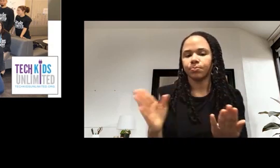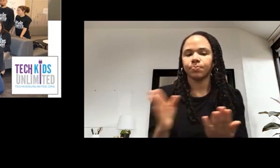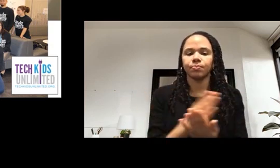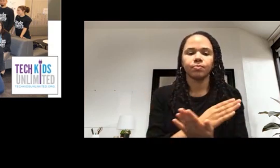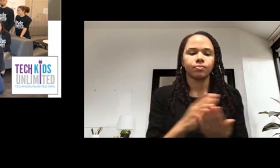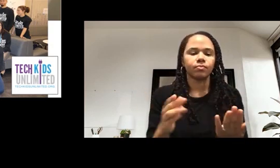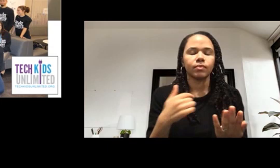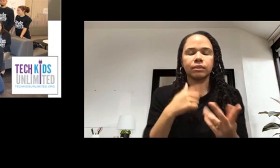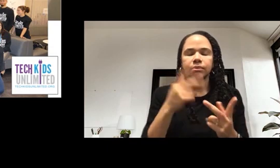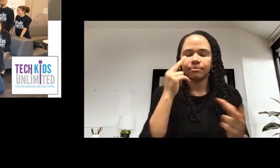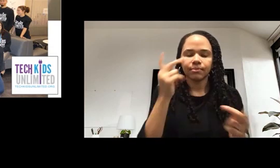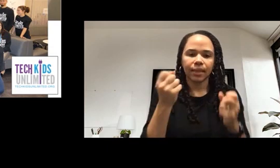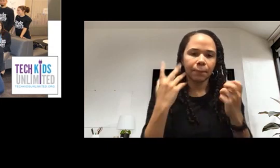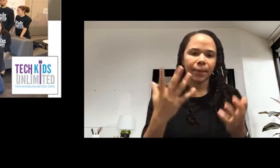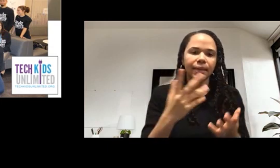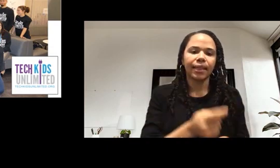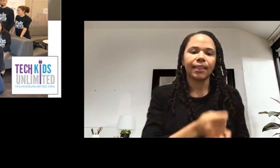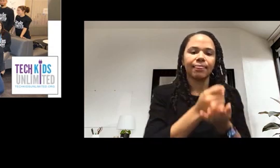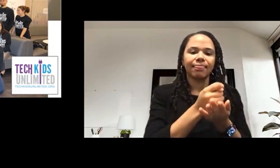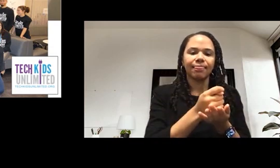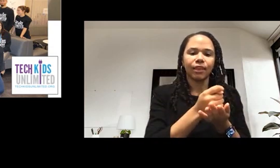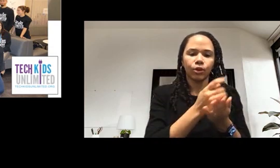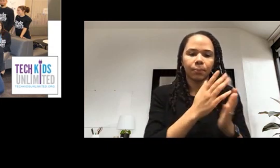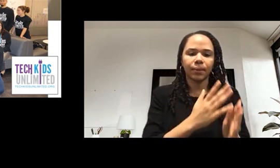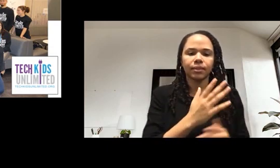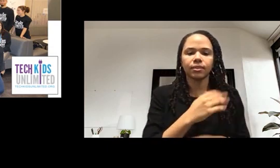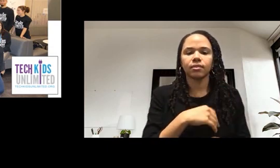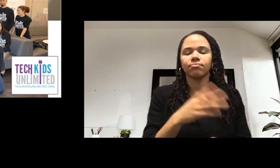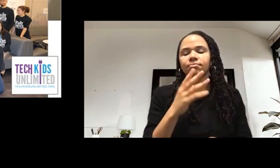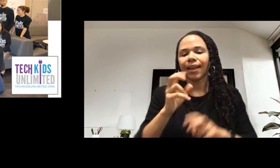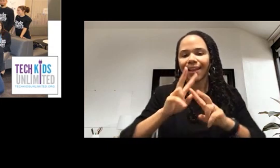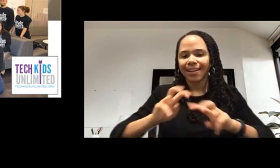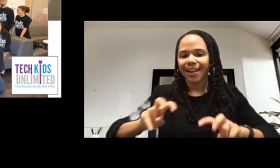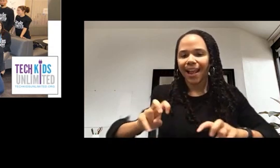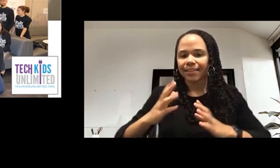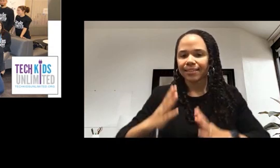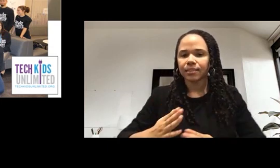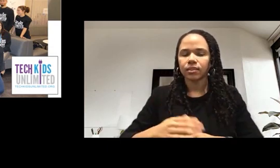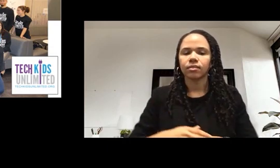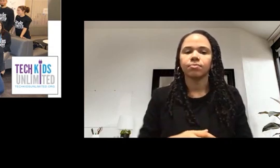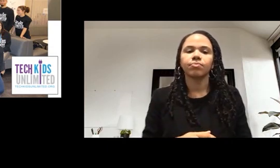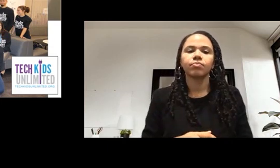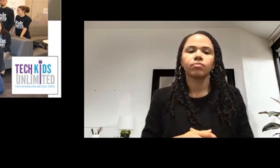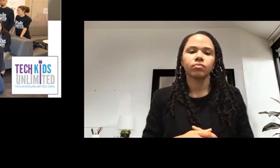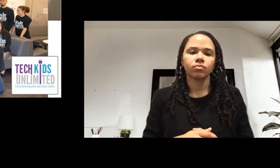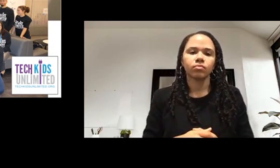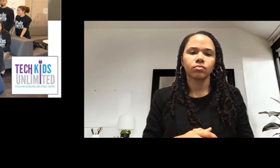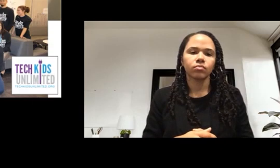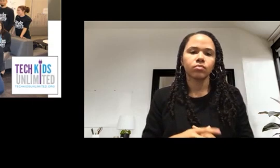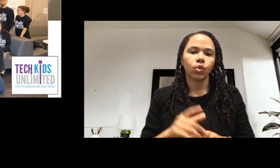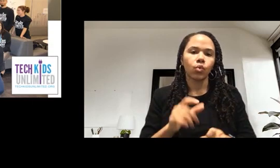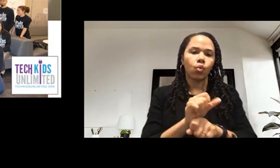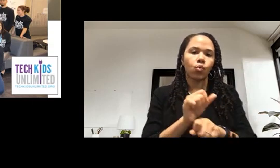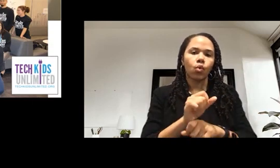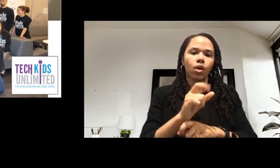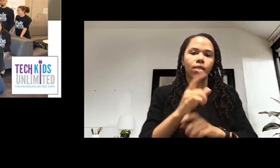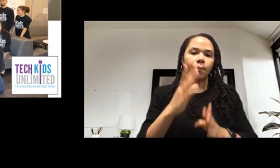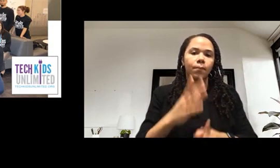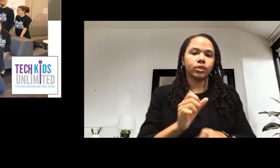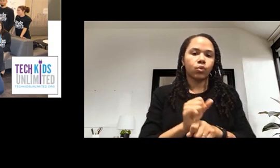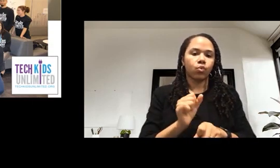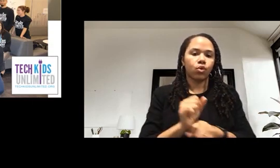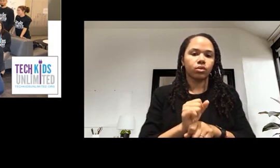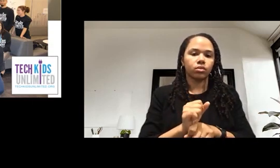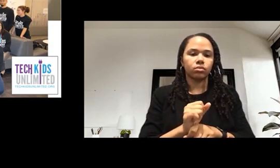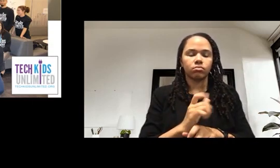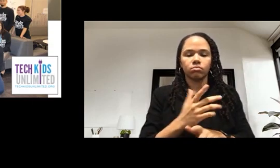therapist, a team of applied behavioral analysis therapists who worked with him